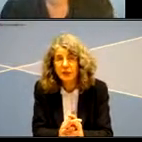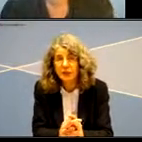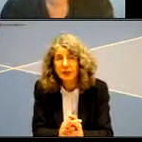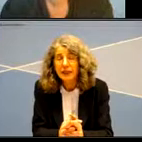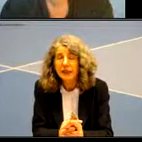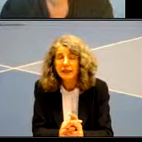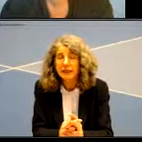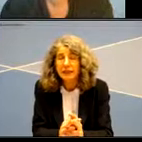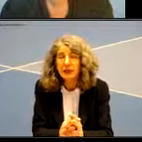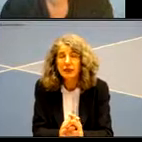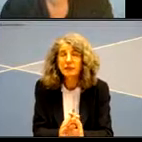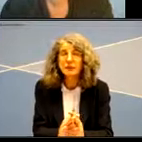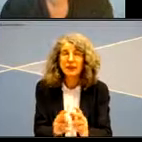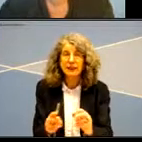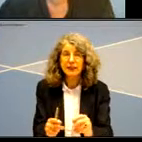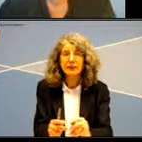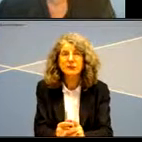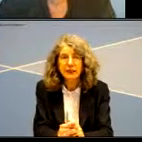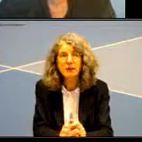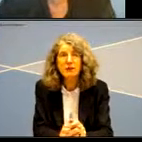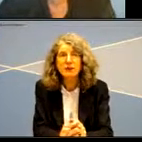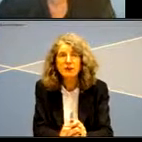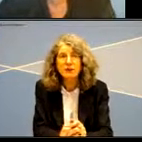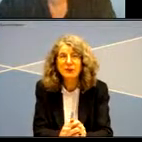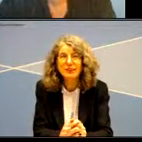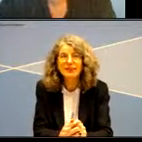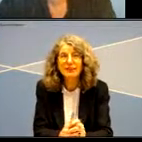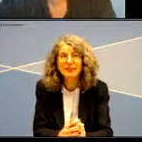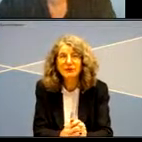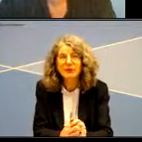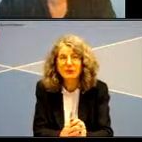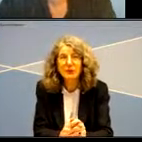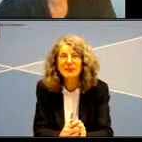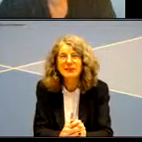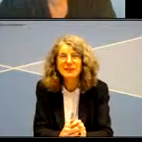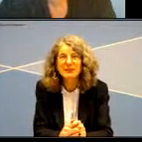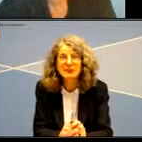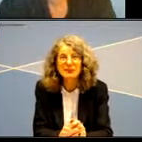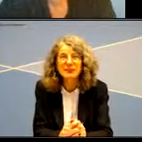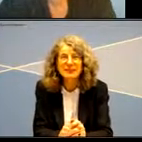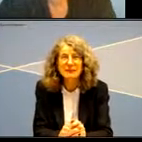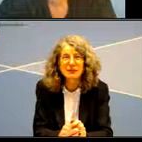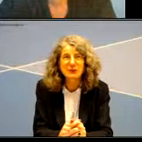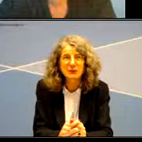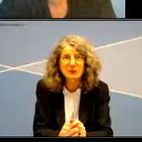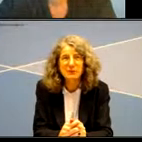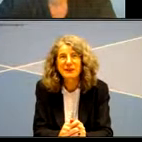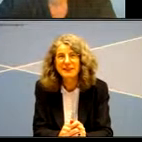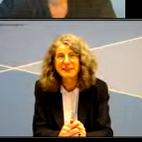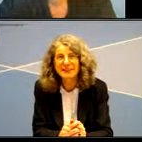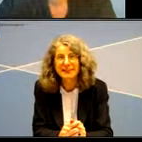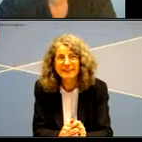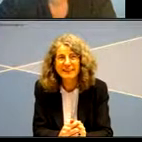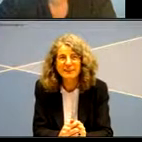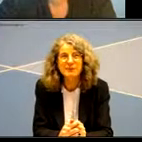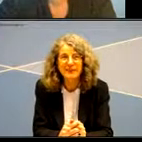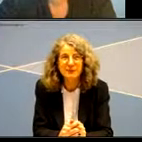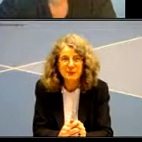BEUC. And now I would like to hand over to Monique from BEUC to complete